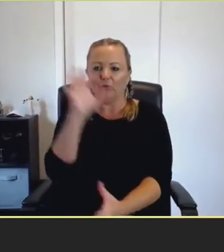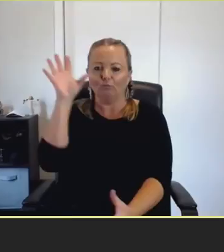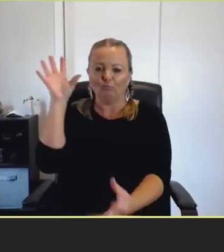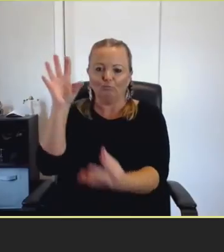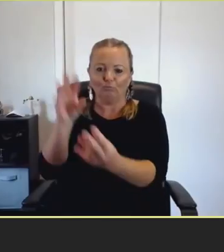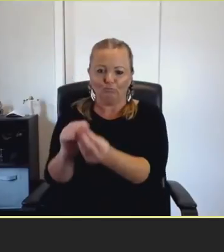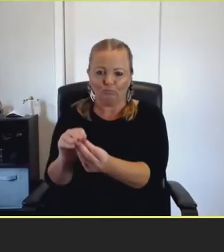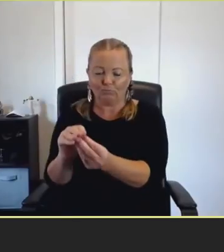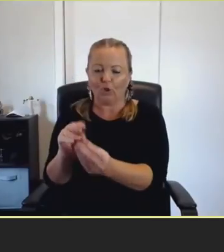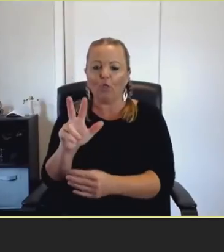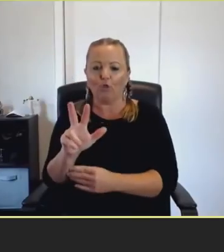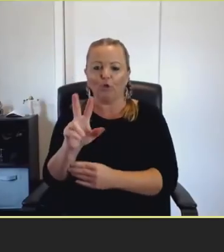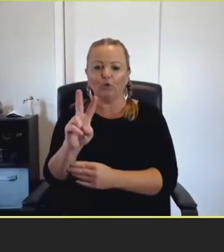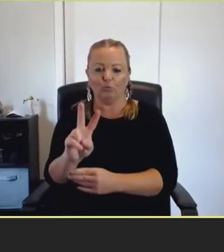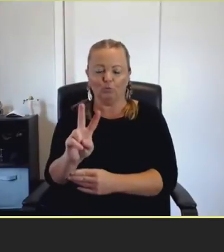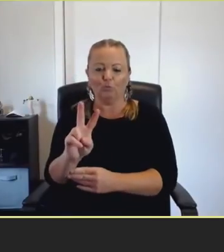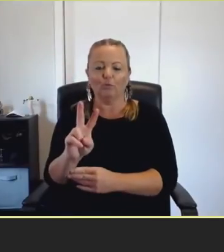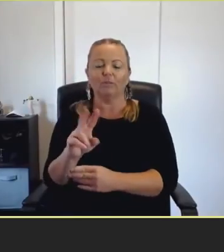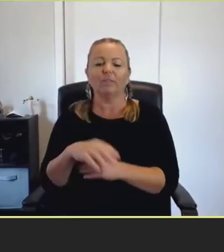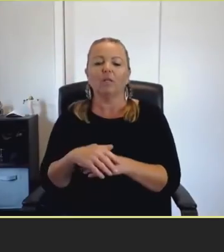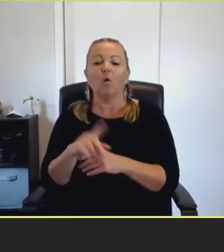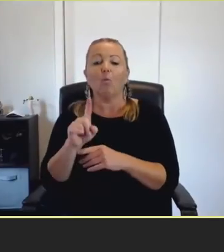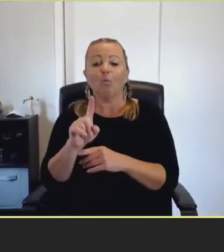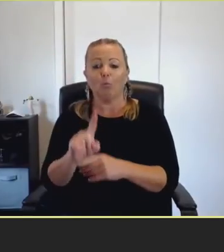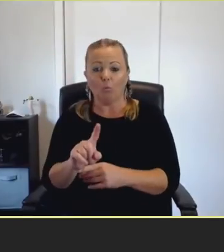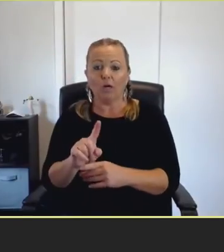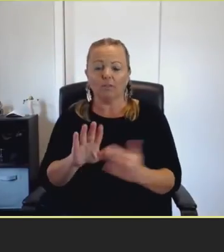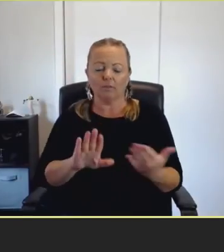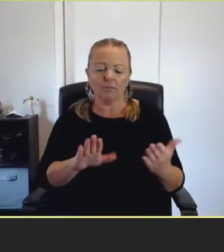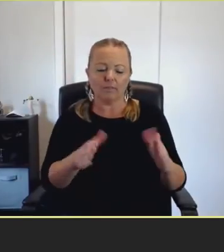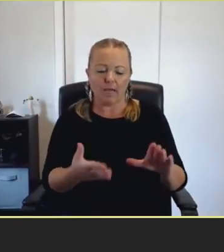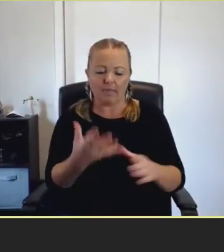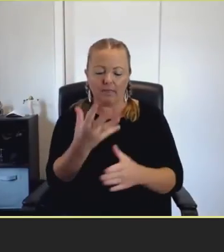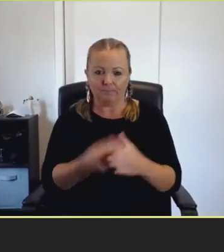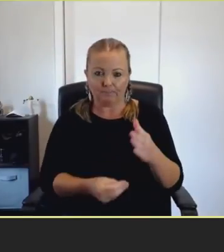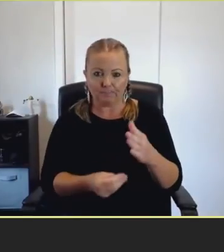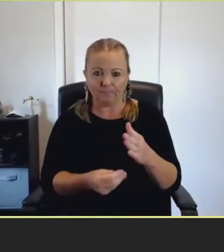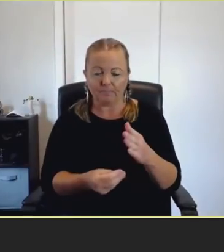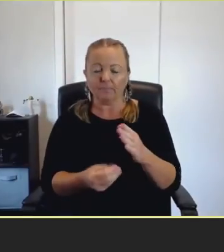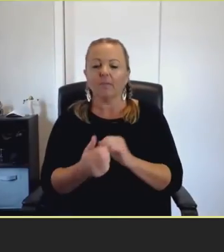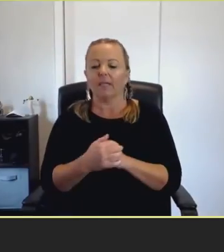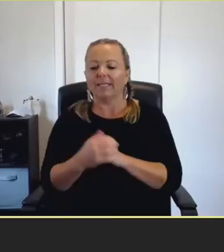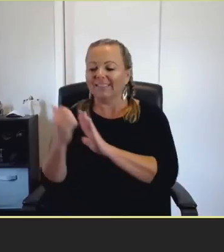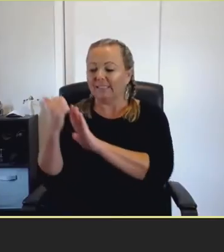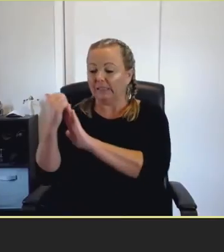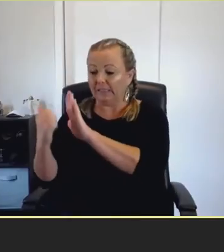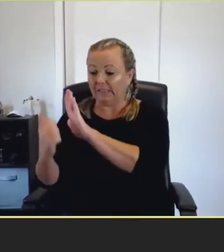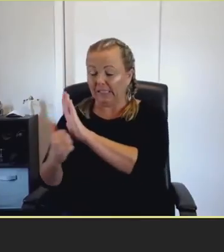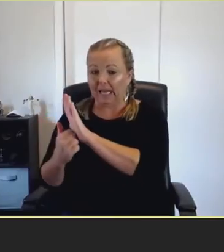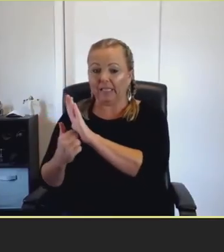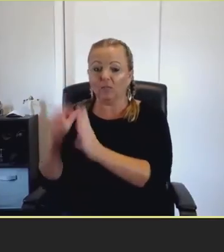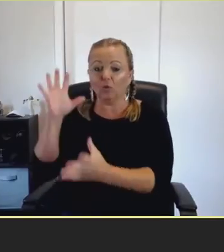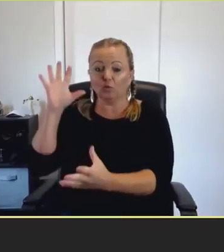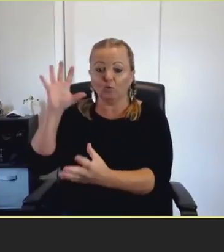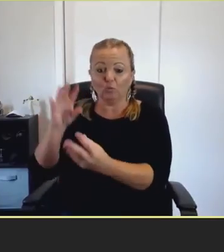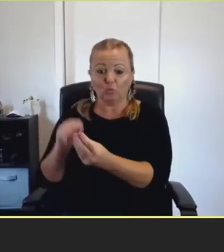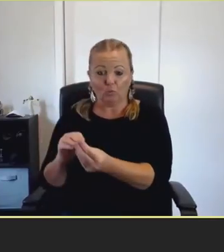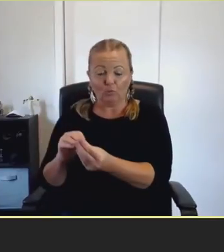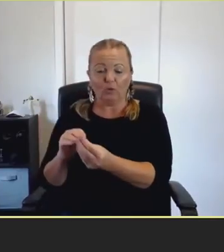32, and we have 1 death. For the state, they had a total